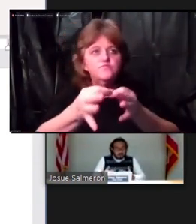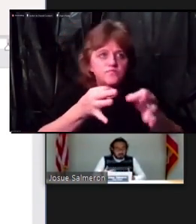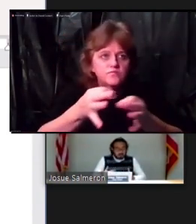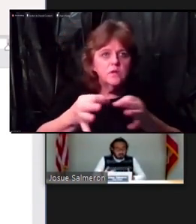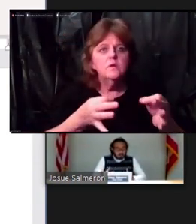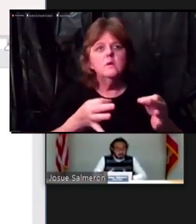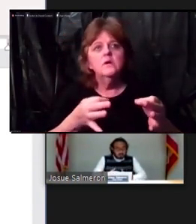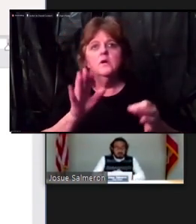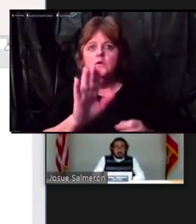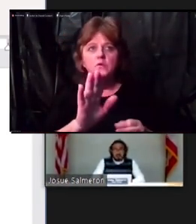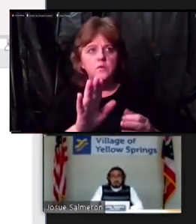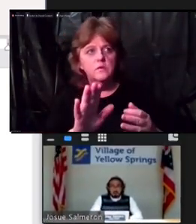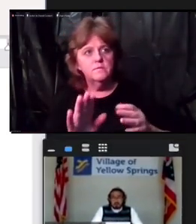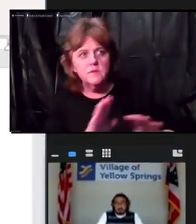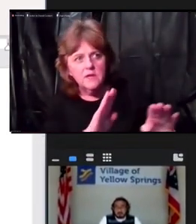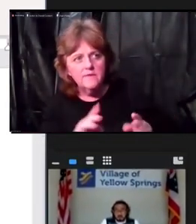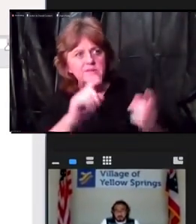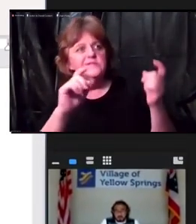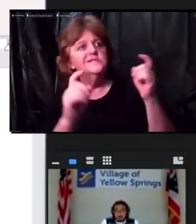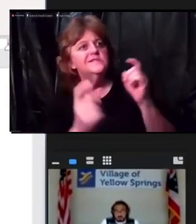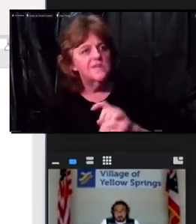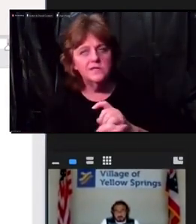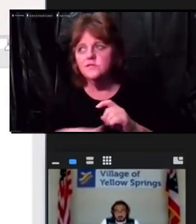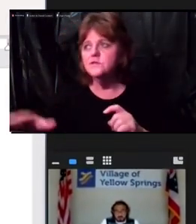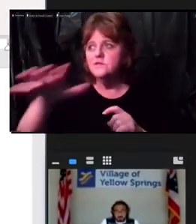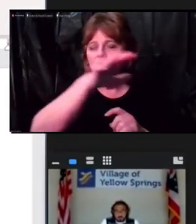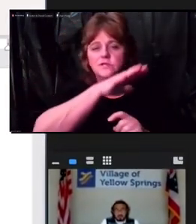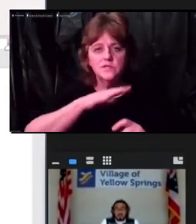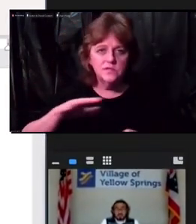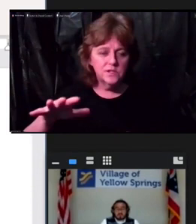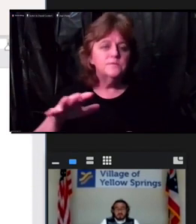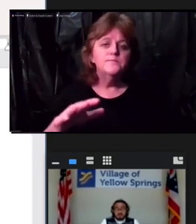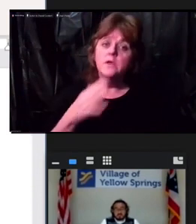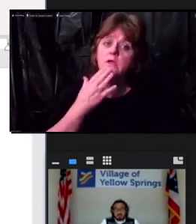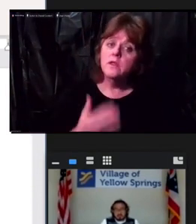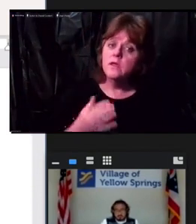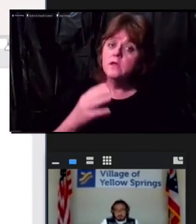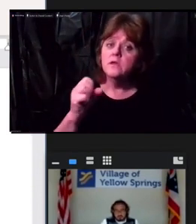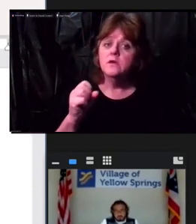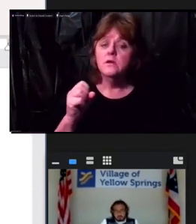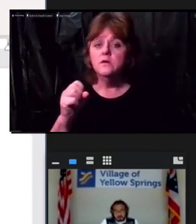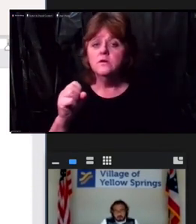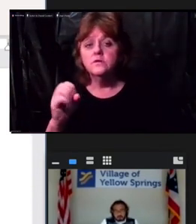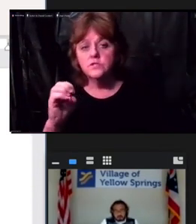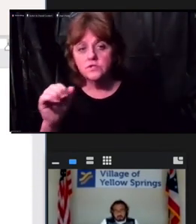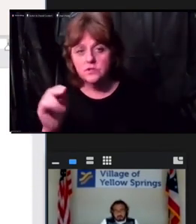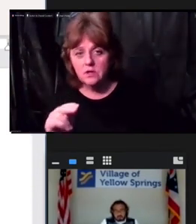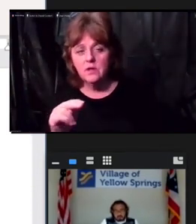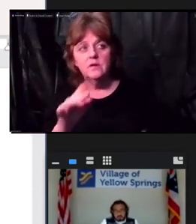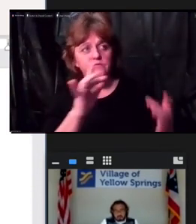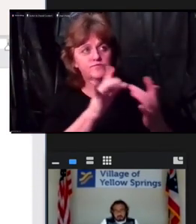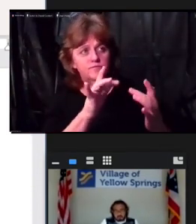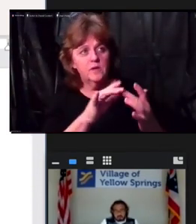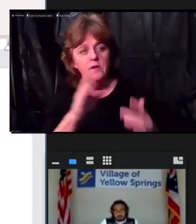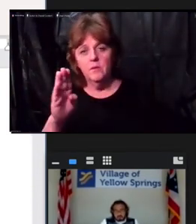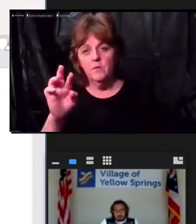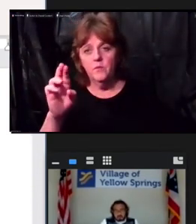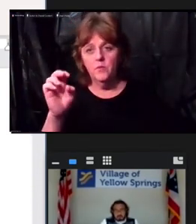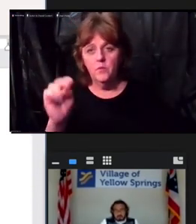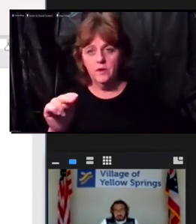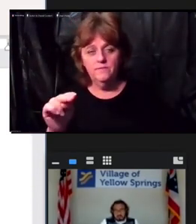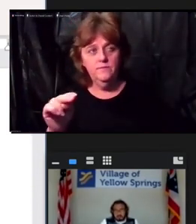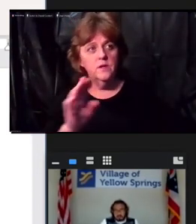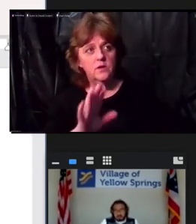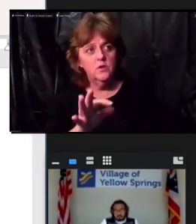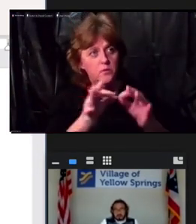shame the behavior in the community. So thank you, Sean, for reaching out to Brian, because I think